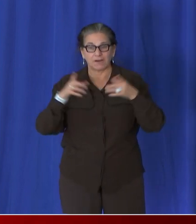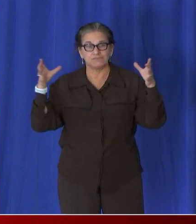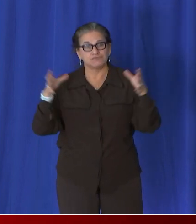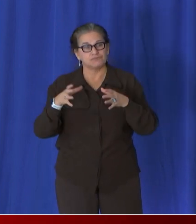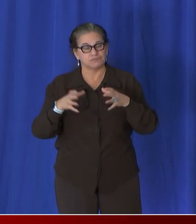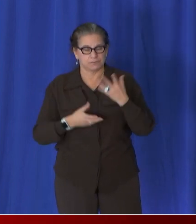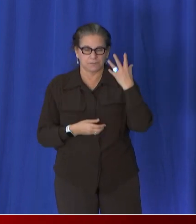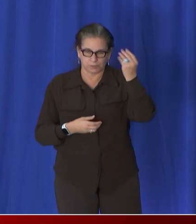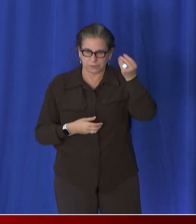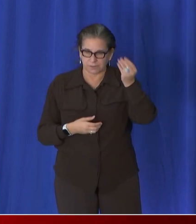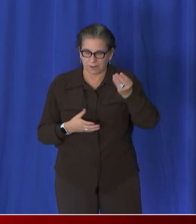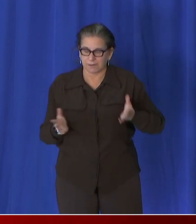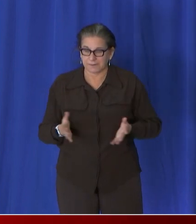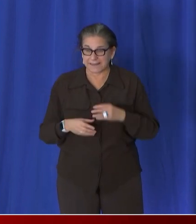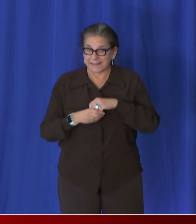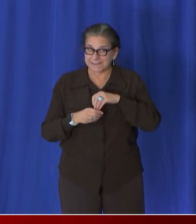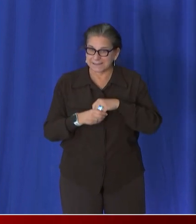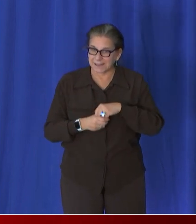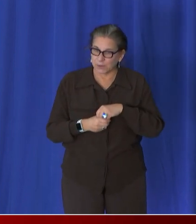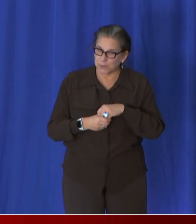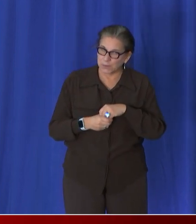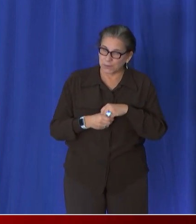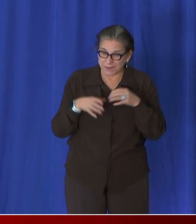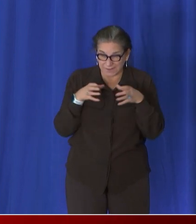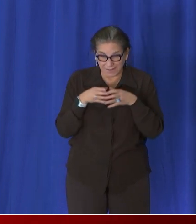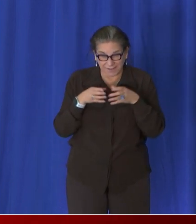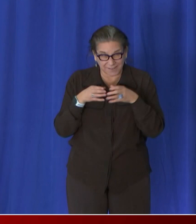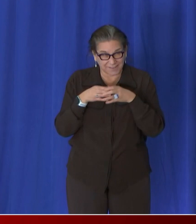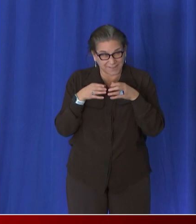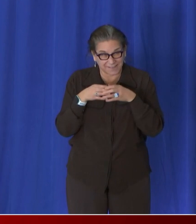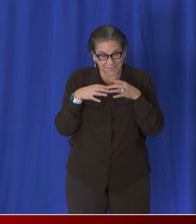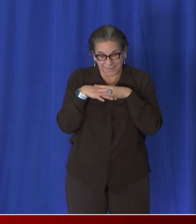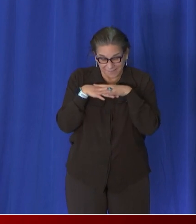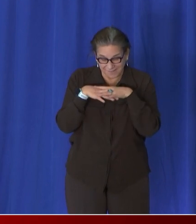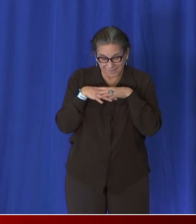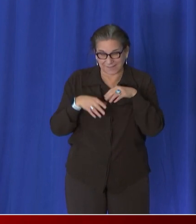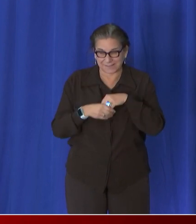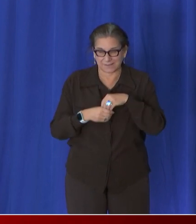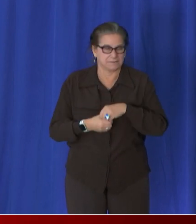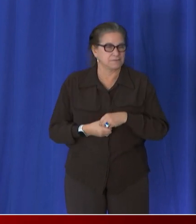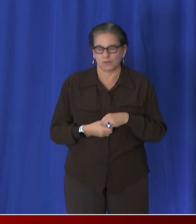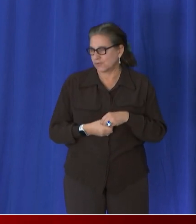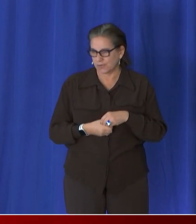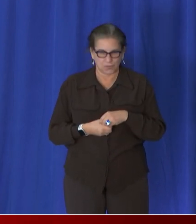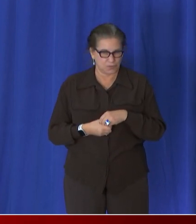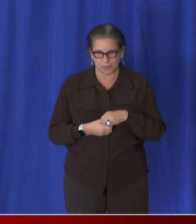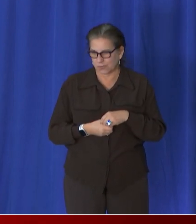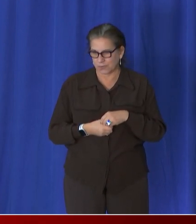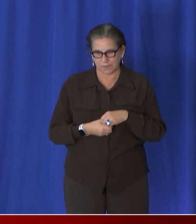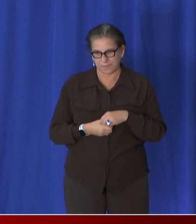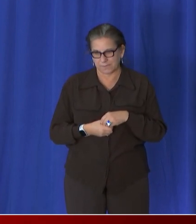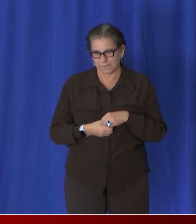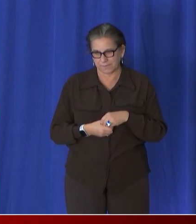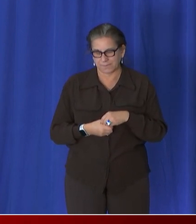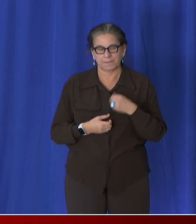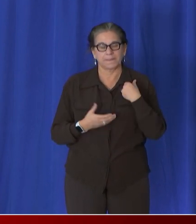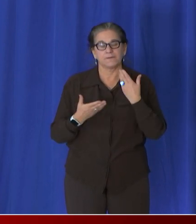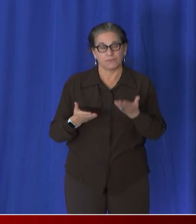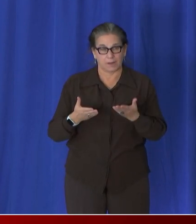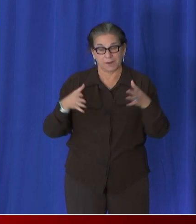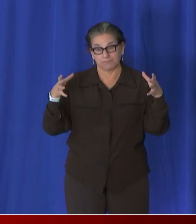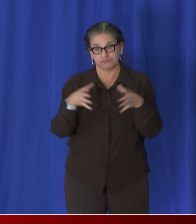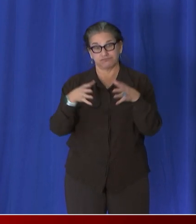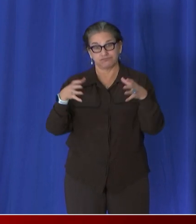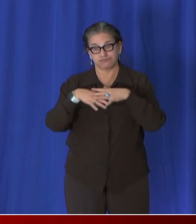recommend avoiding crowded indoor or outdoor settings. We recommend that you wear a